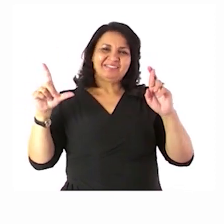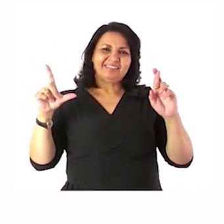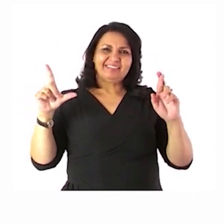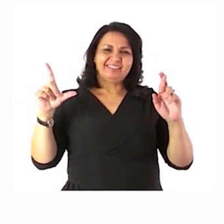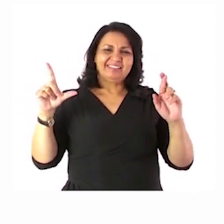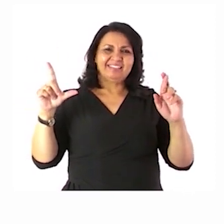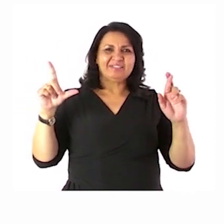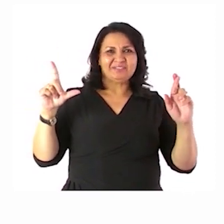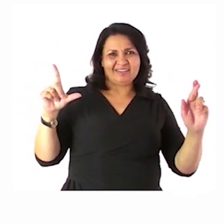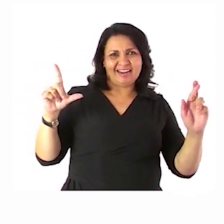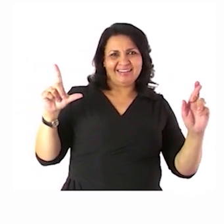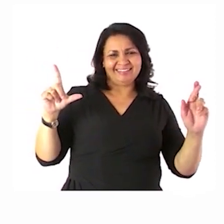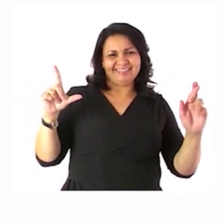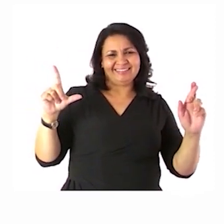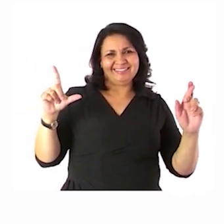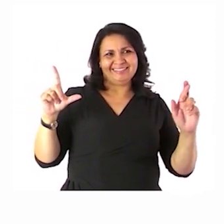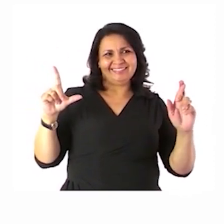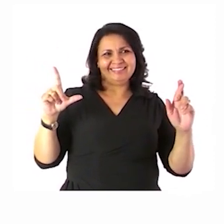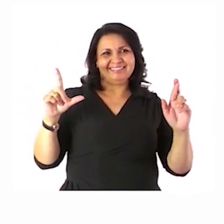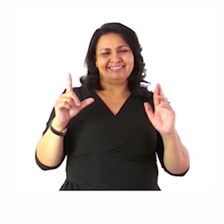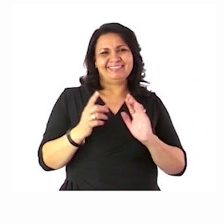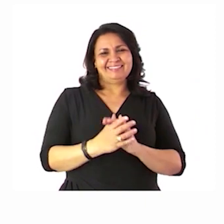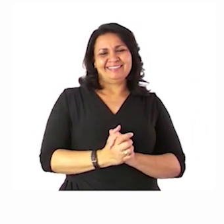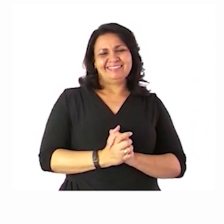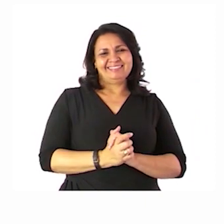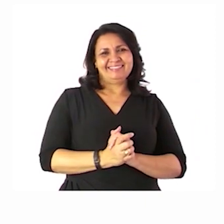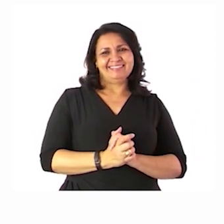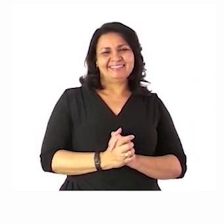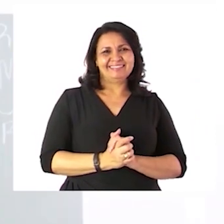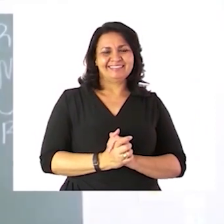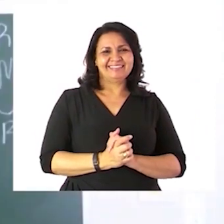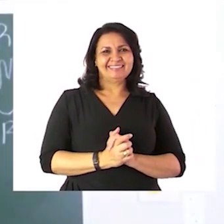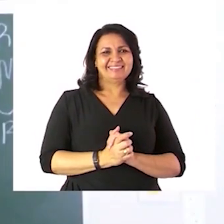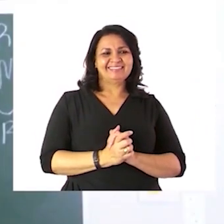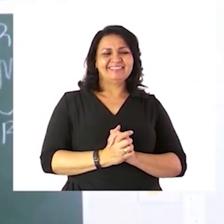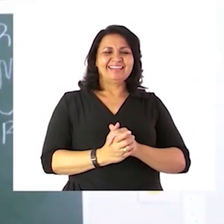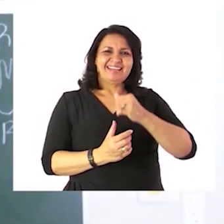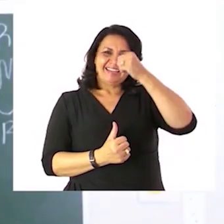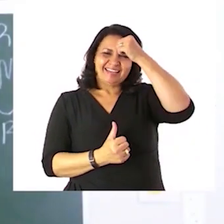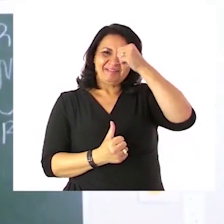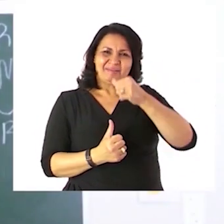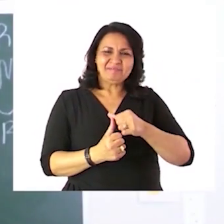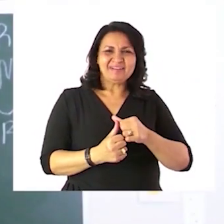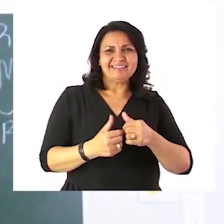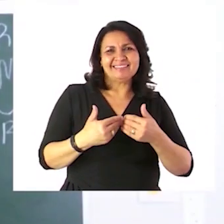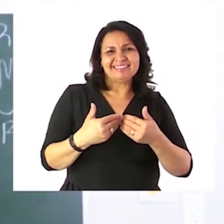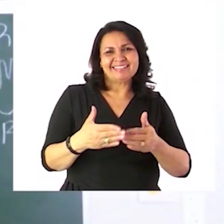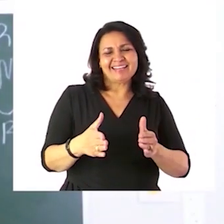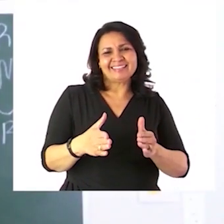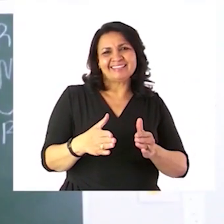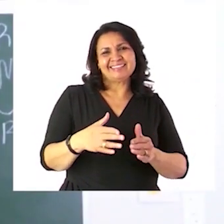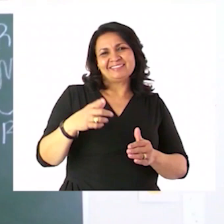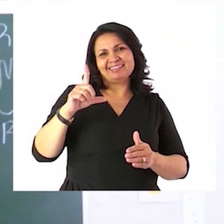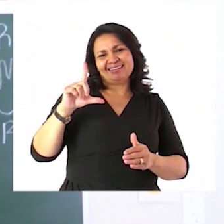from left to right. So please remember to start on